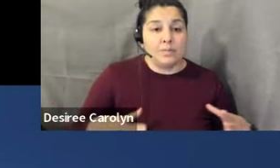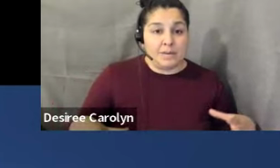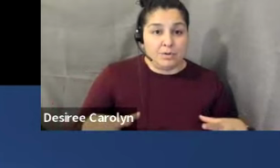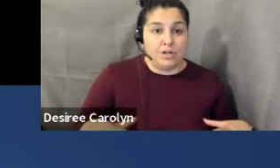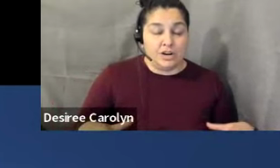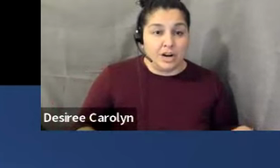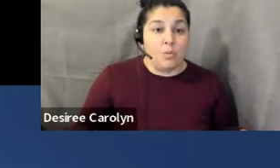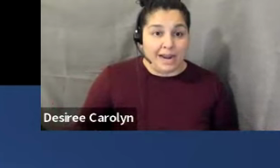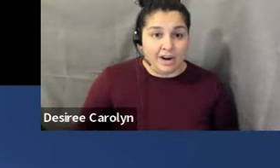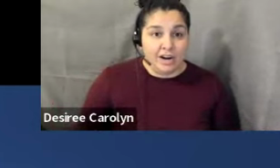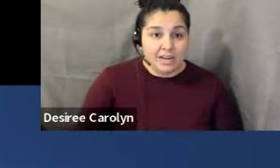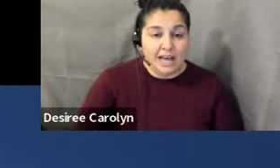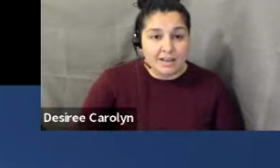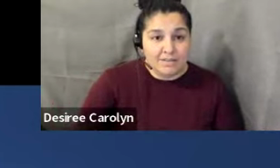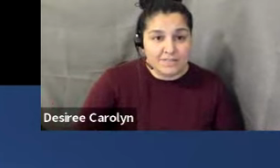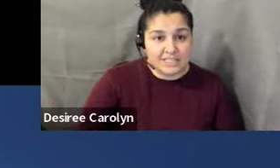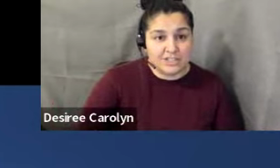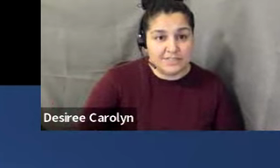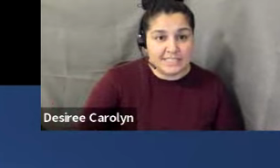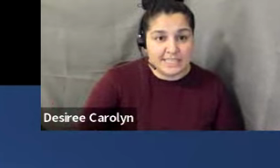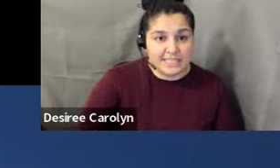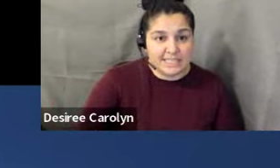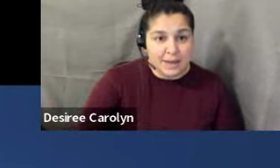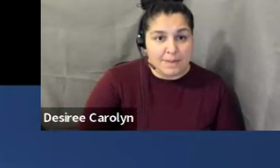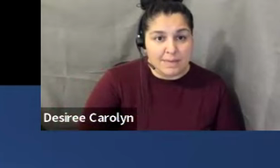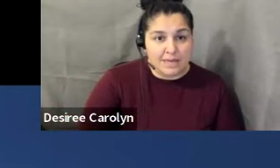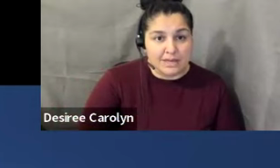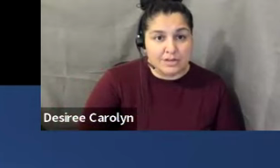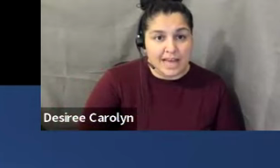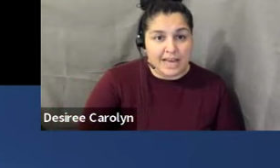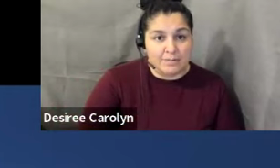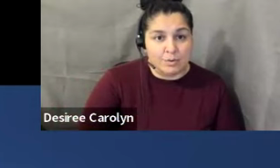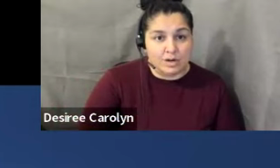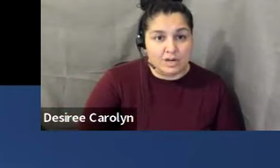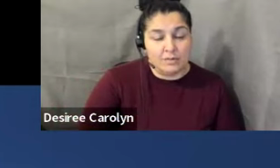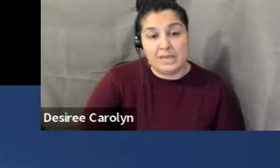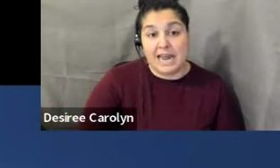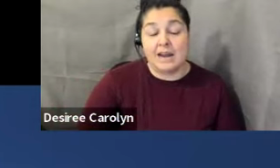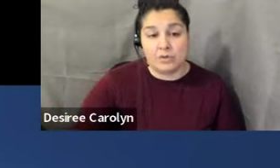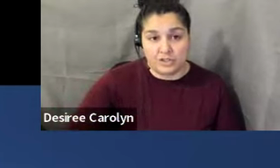the more people are aware of these services, maybe it'll add